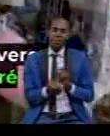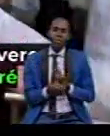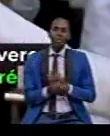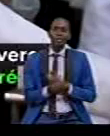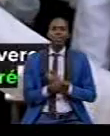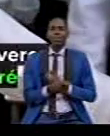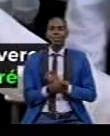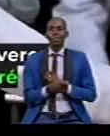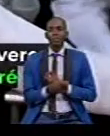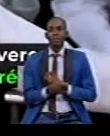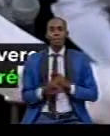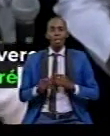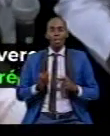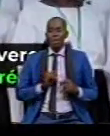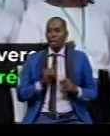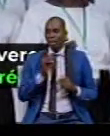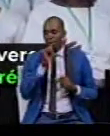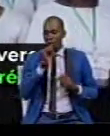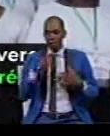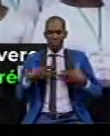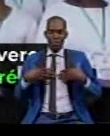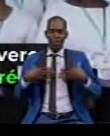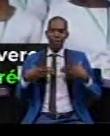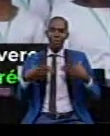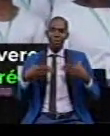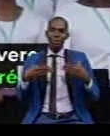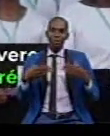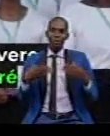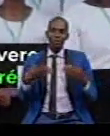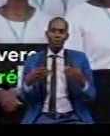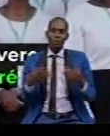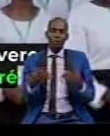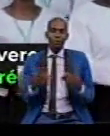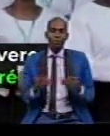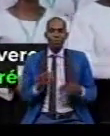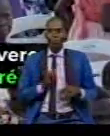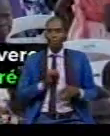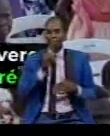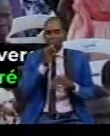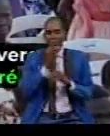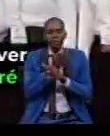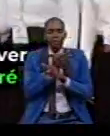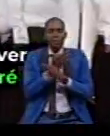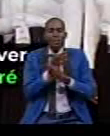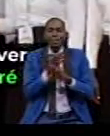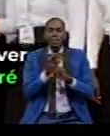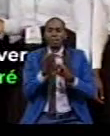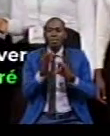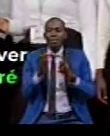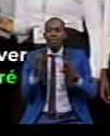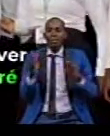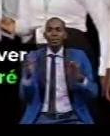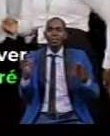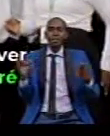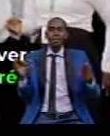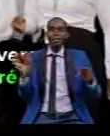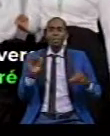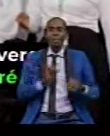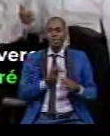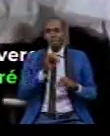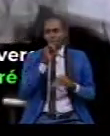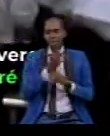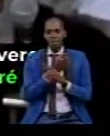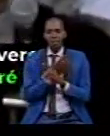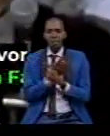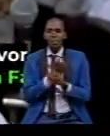And they will, you know, get some details from you. We call on our moderating overseer